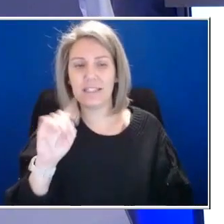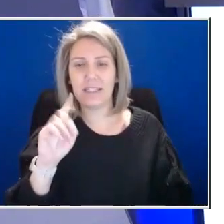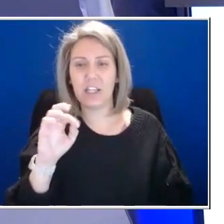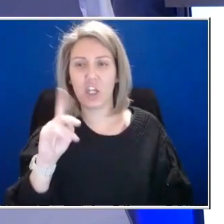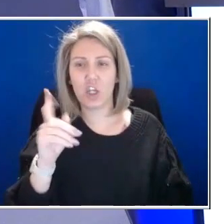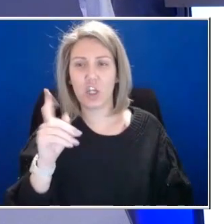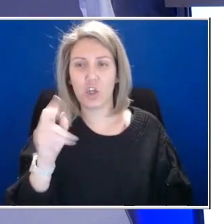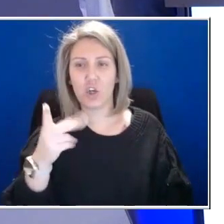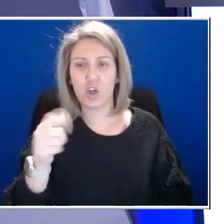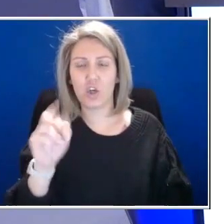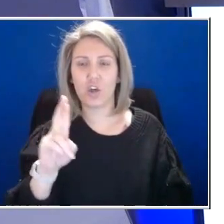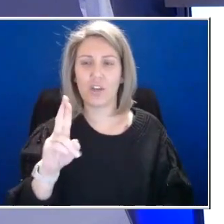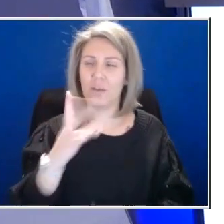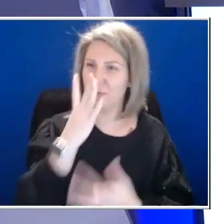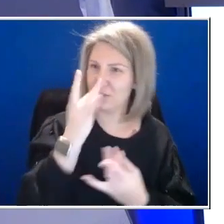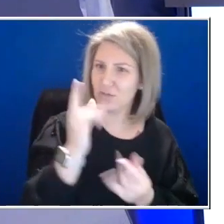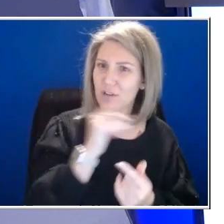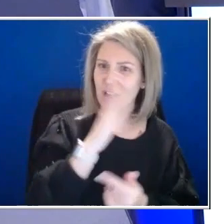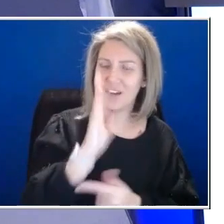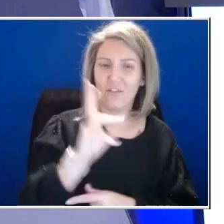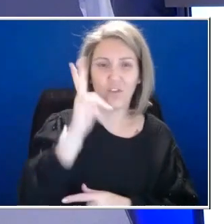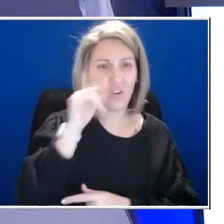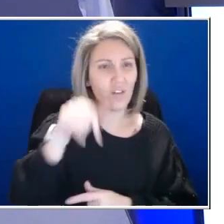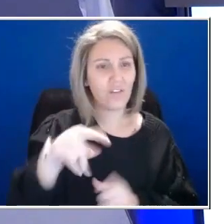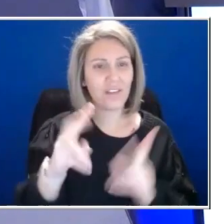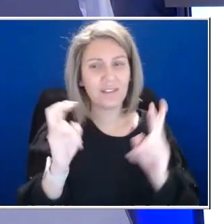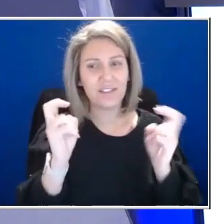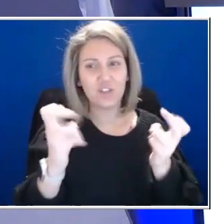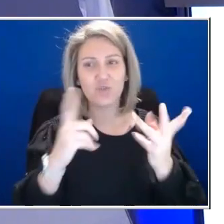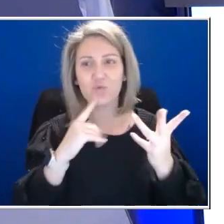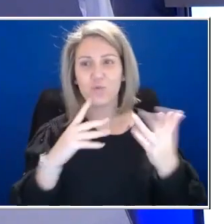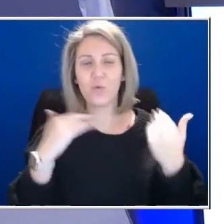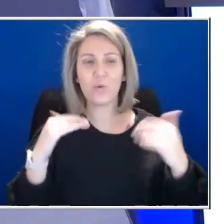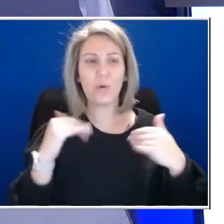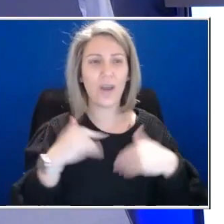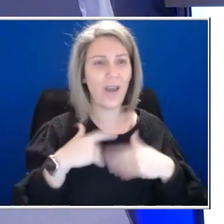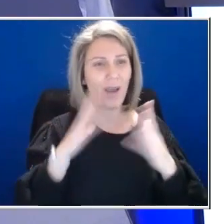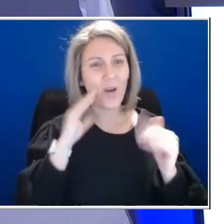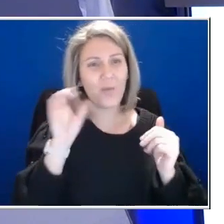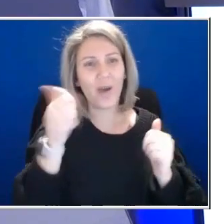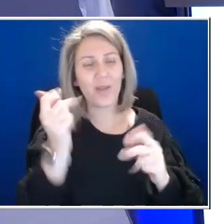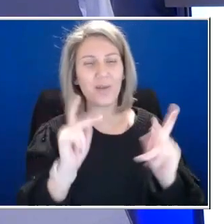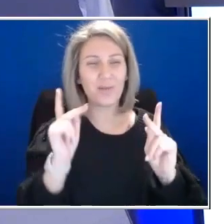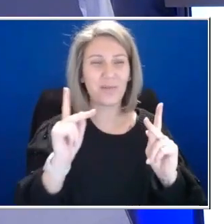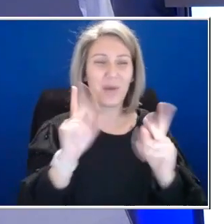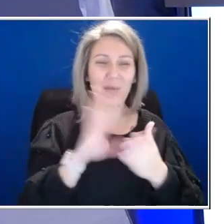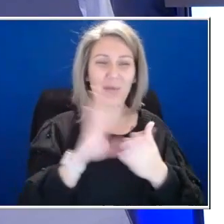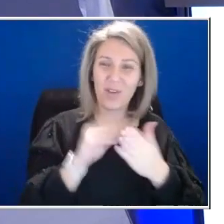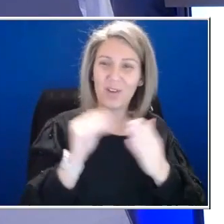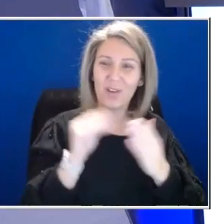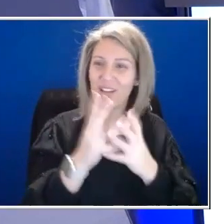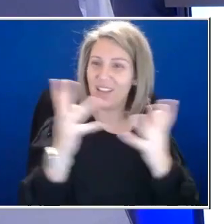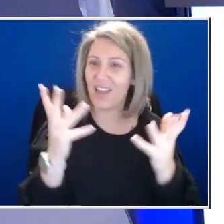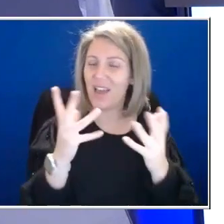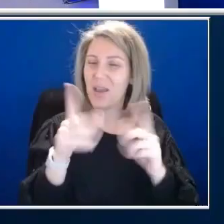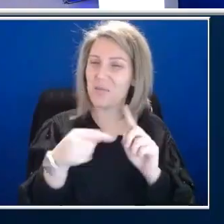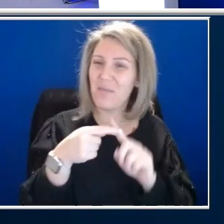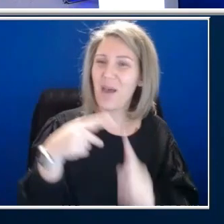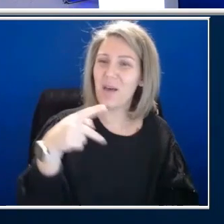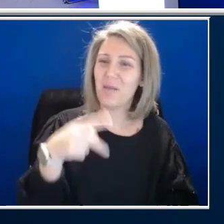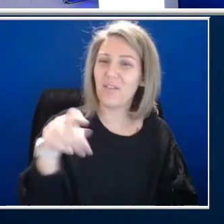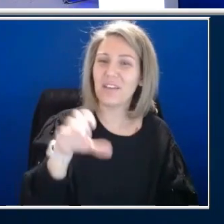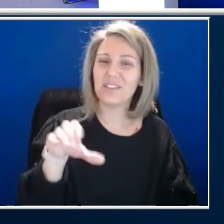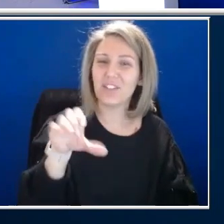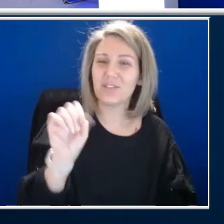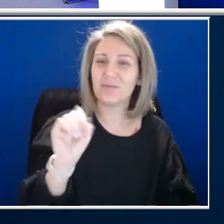I had not heard of this this issue, so I hope other people learned a lot about pelvic congestion syndrome today. And, you know, Sherry, we appreciate